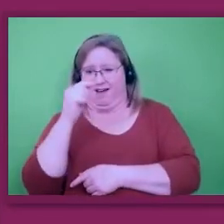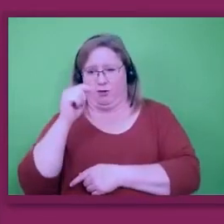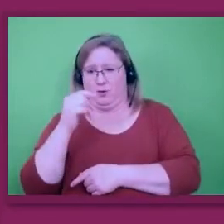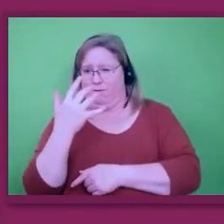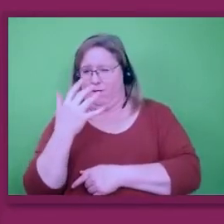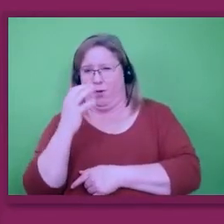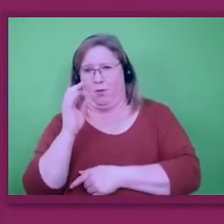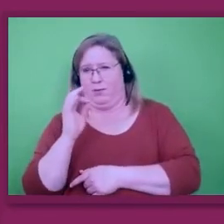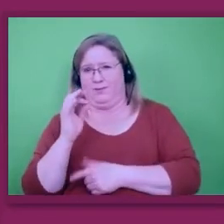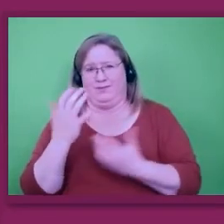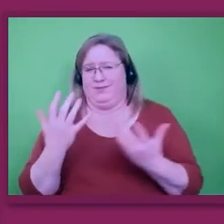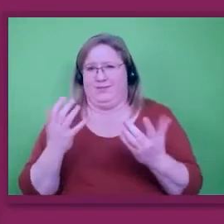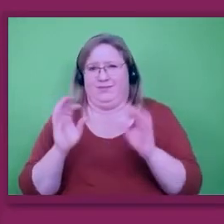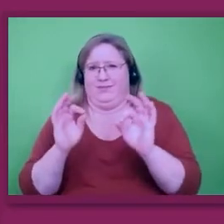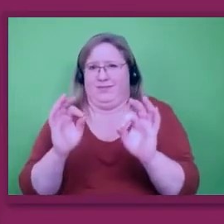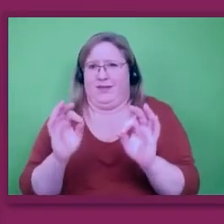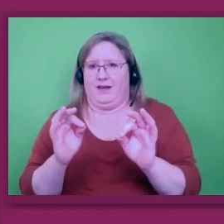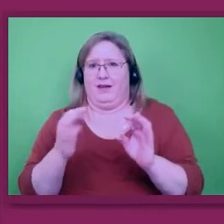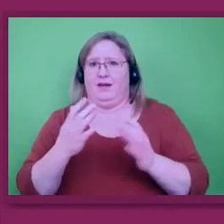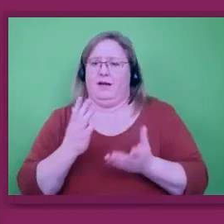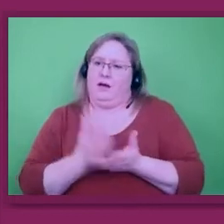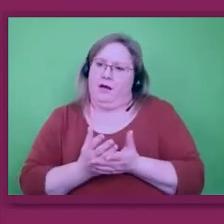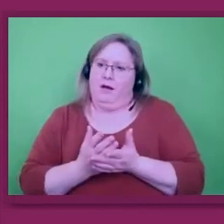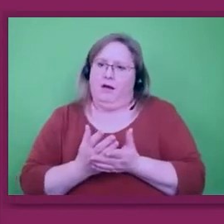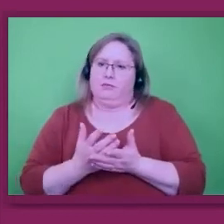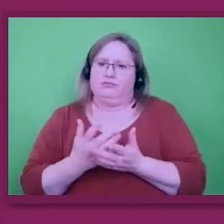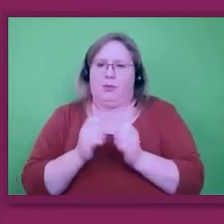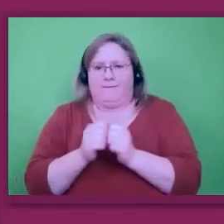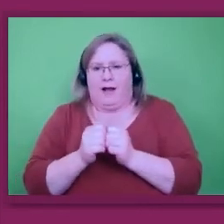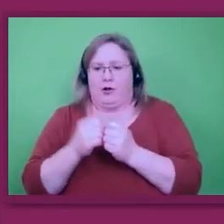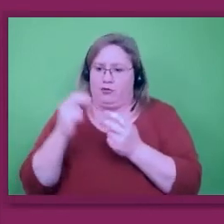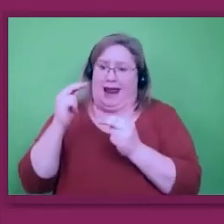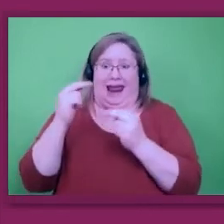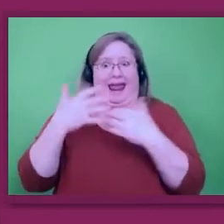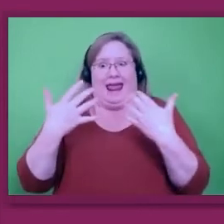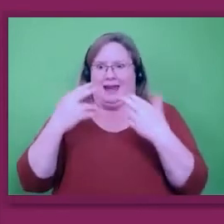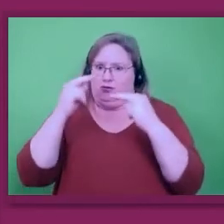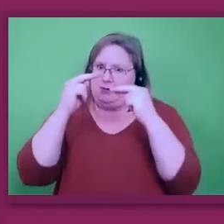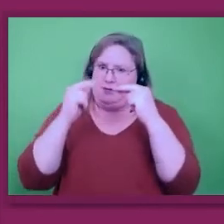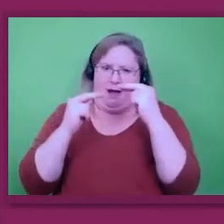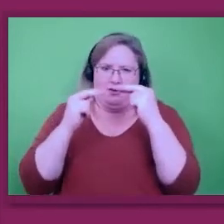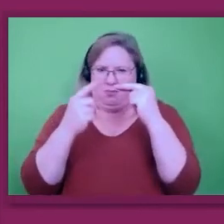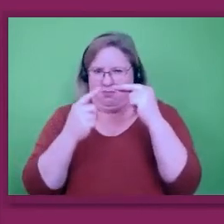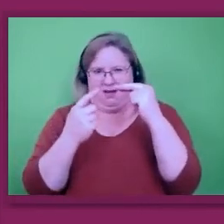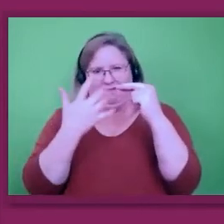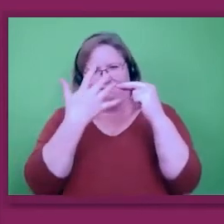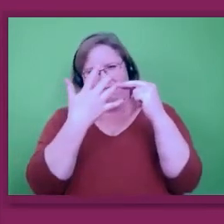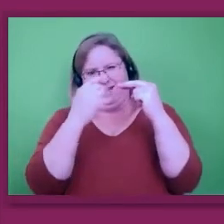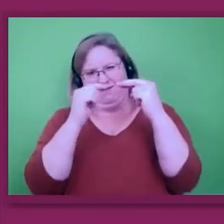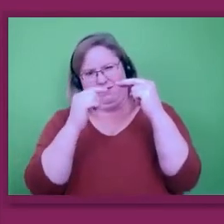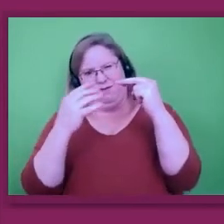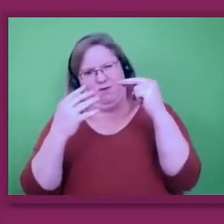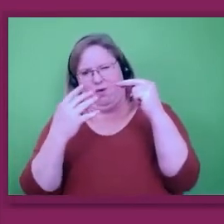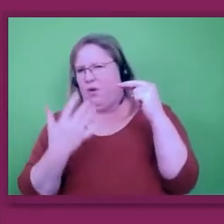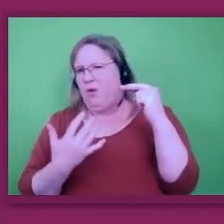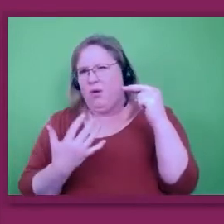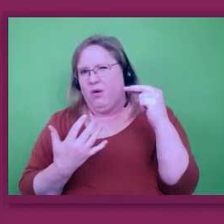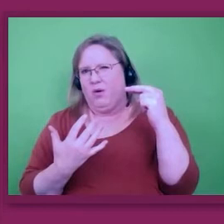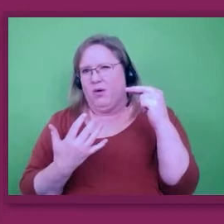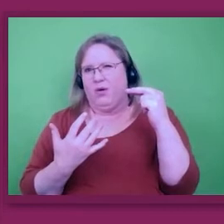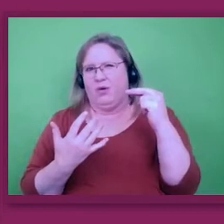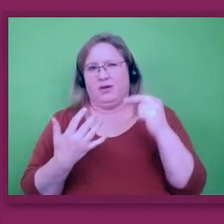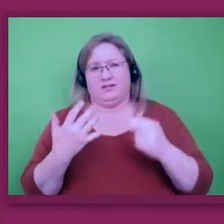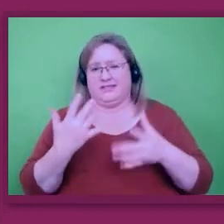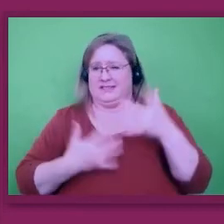Of course, every life is important, and any reduction to that statistic is something, but it's actually not statistically significant. So